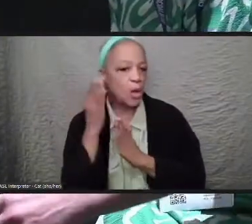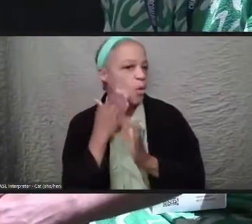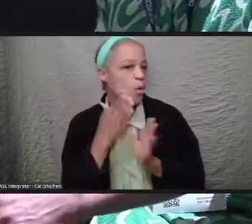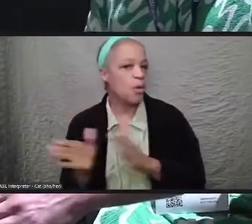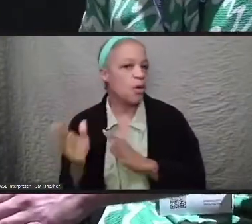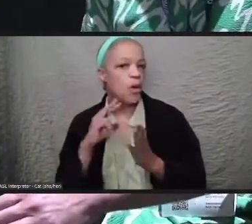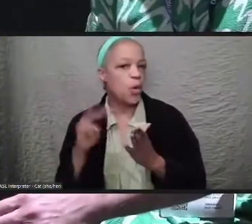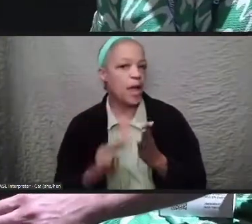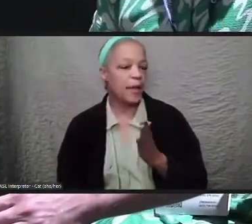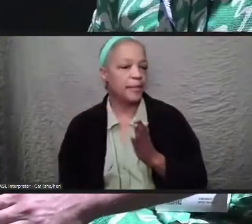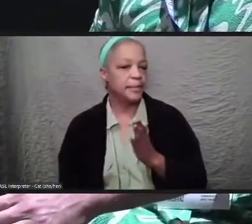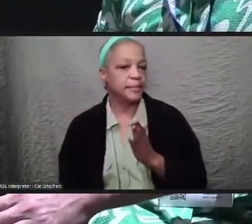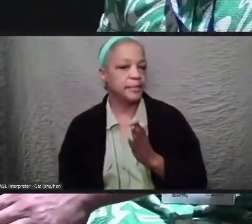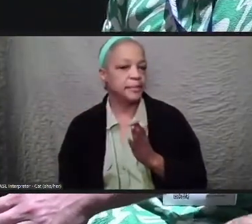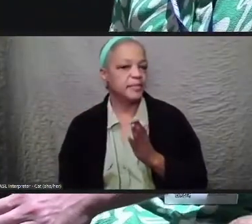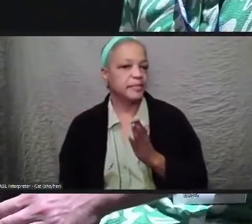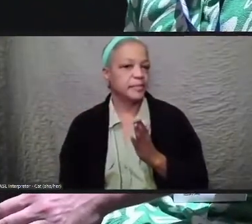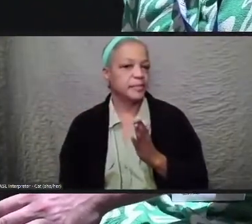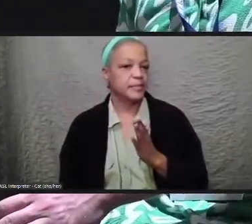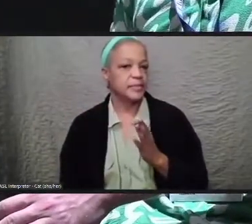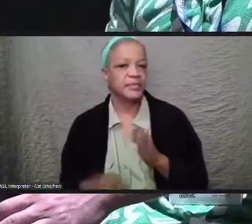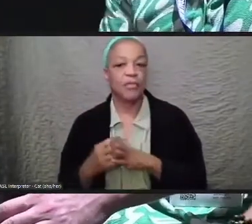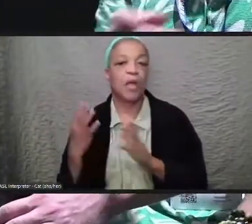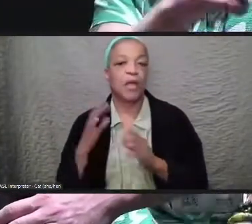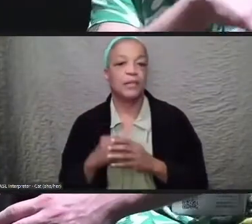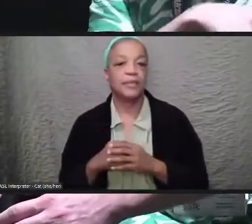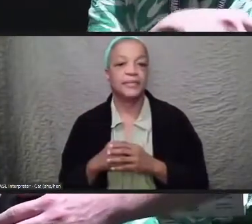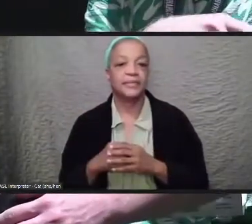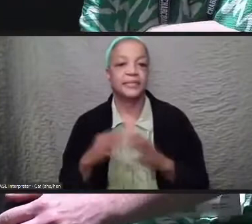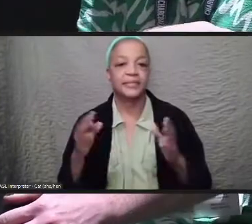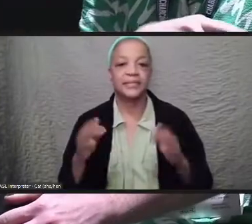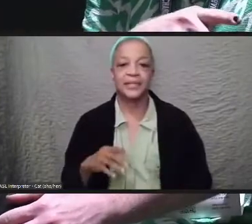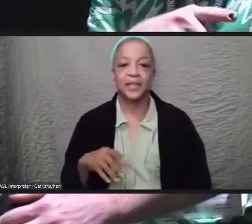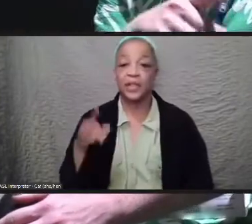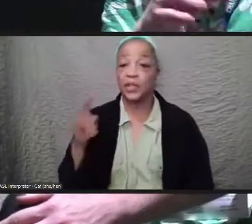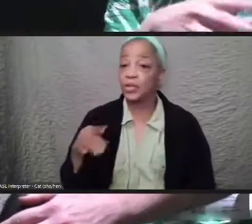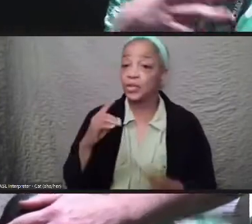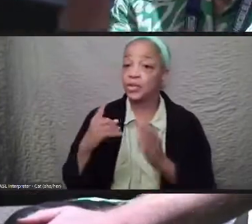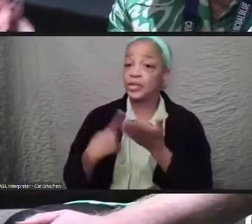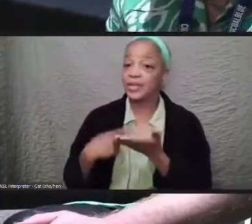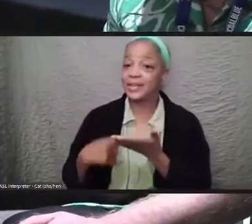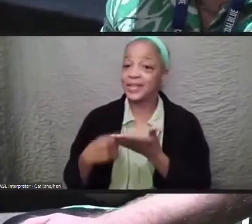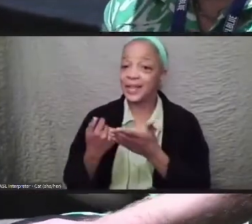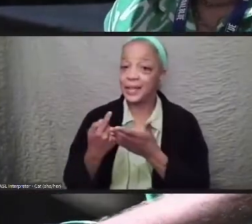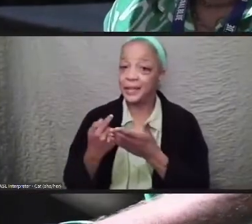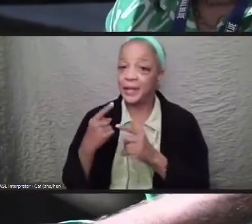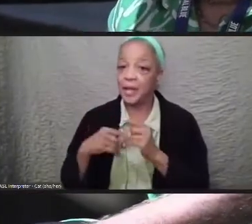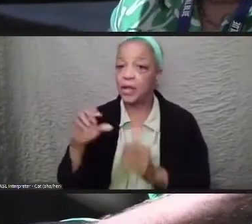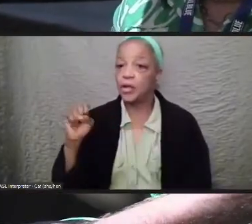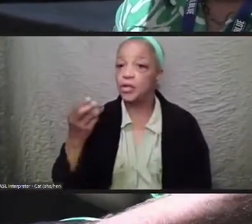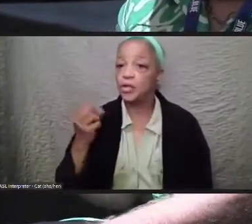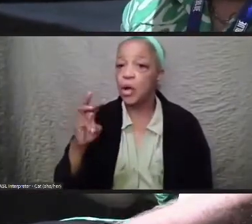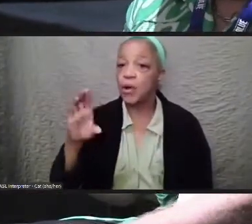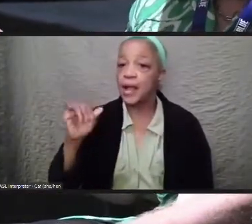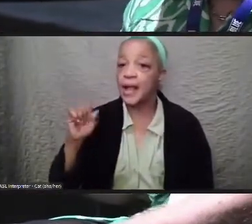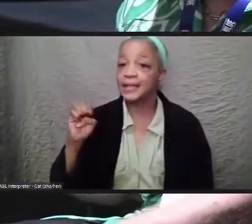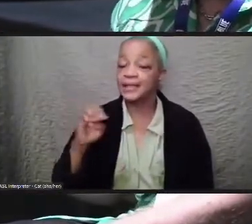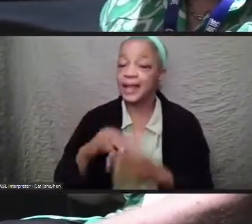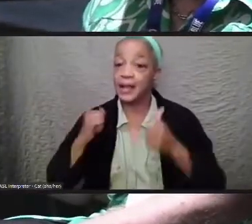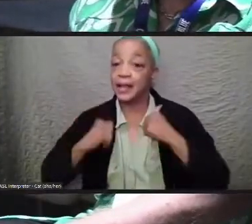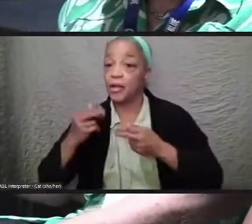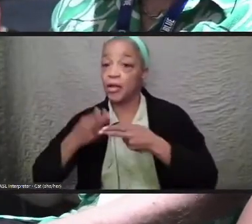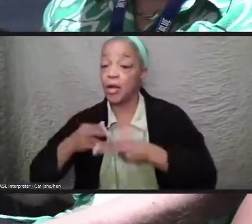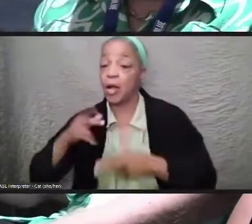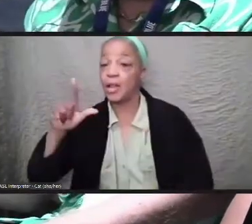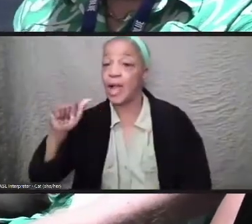talk about authorship. So, Gaven, you talked a little bit about it, like in a showcase with La Mama, of like, you